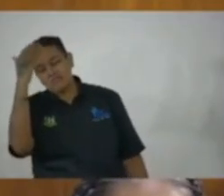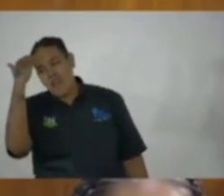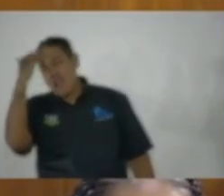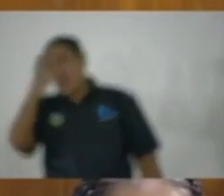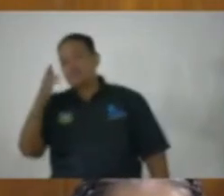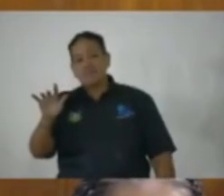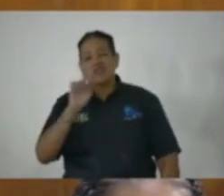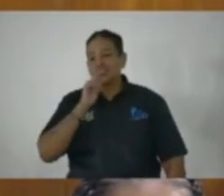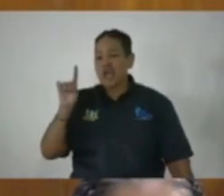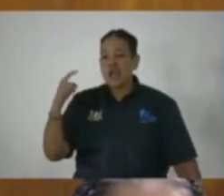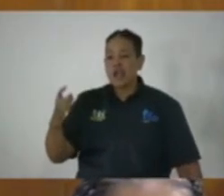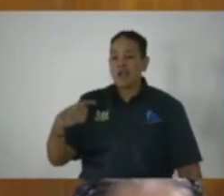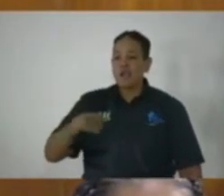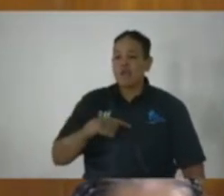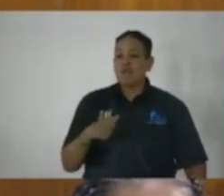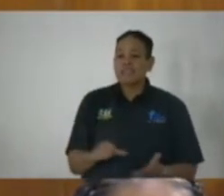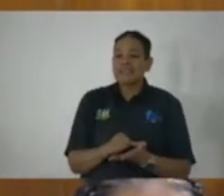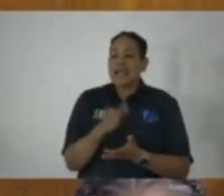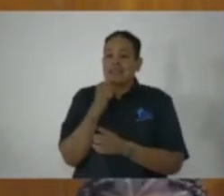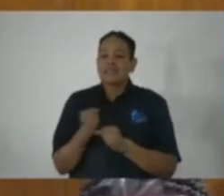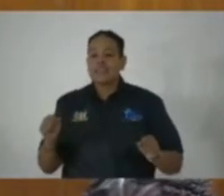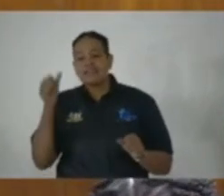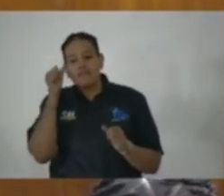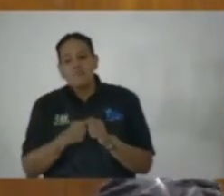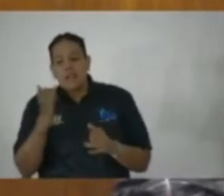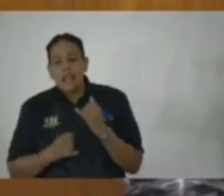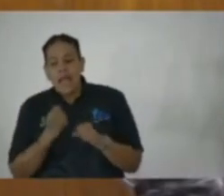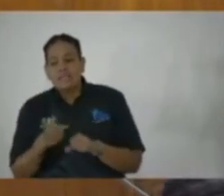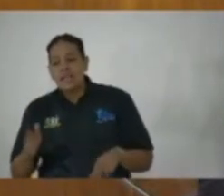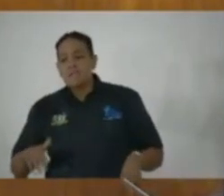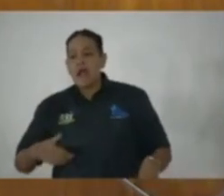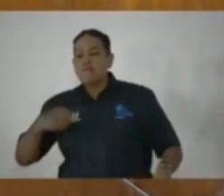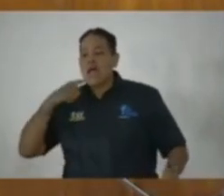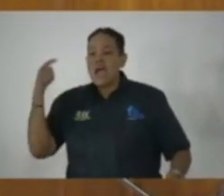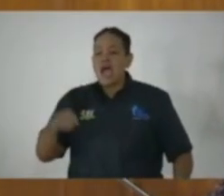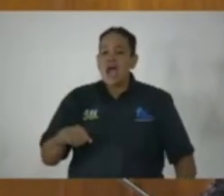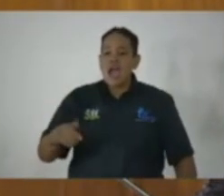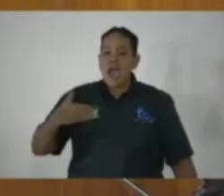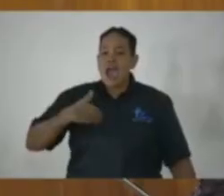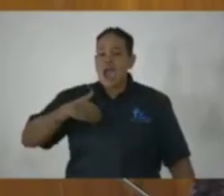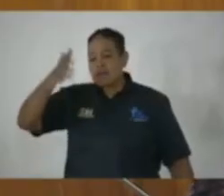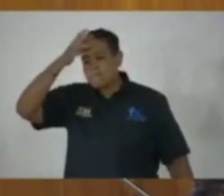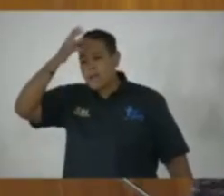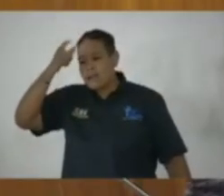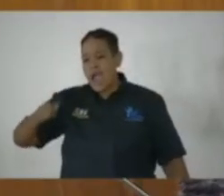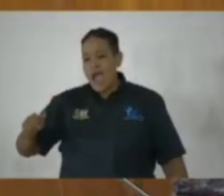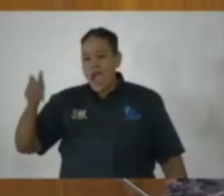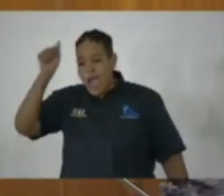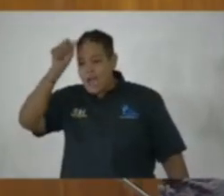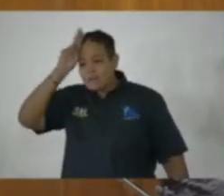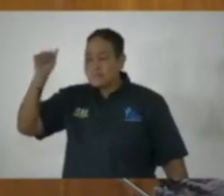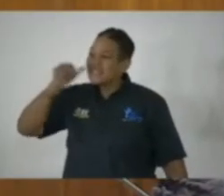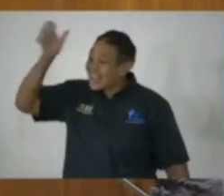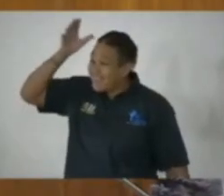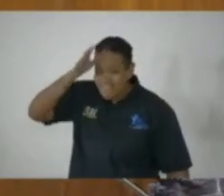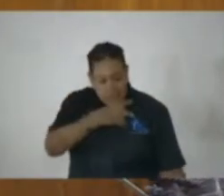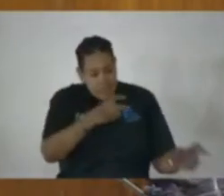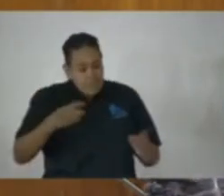acknowledge that not even with style and safe. Remember last year in this house I come and say, the paternity and Andrew's not the father. The man take the